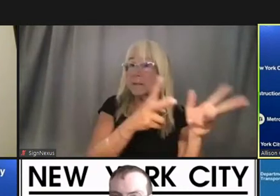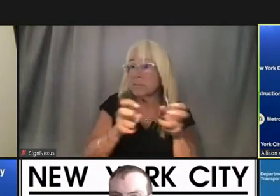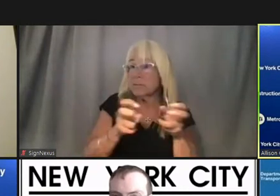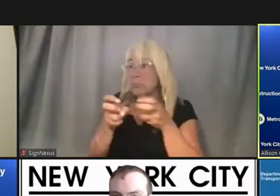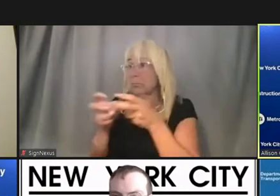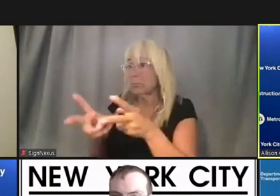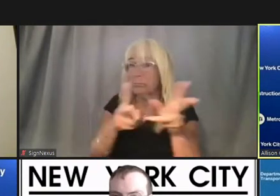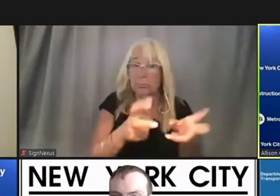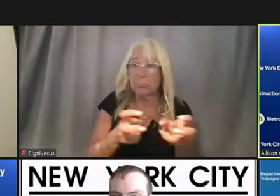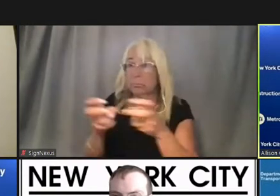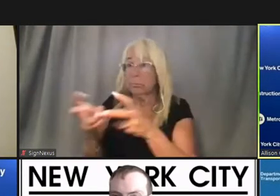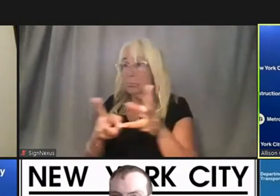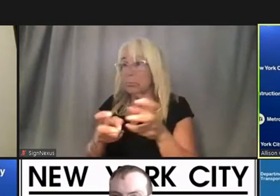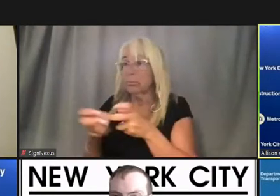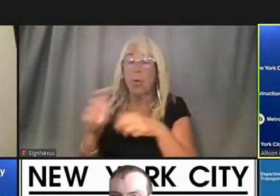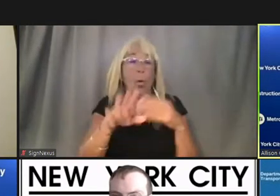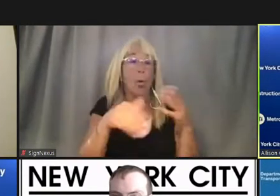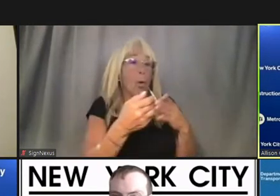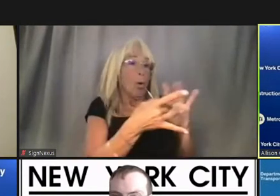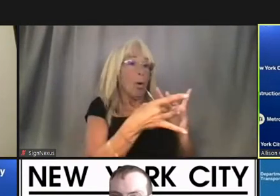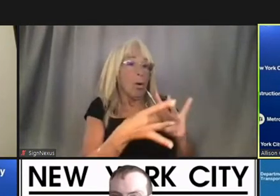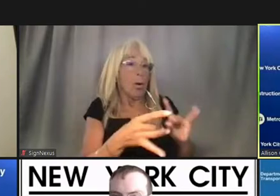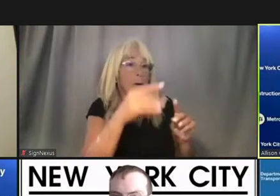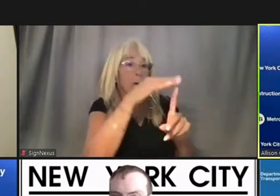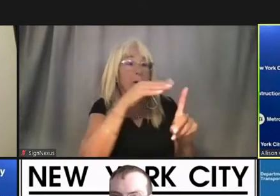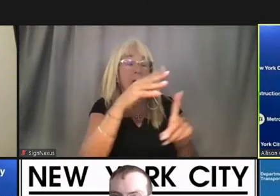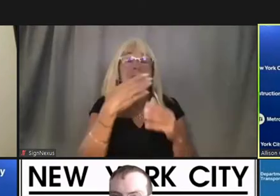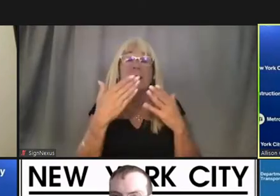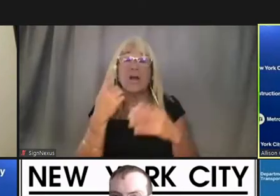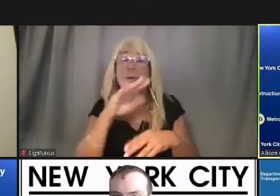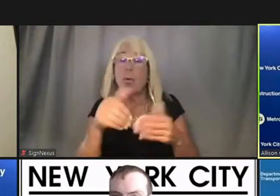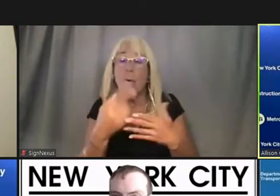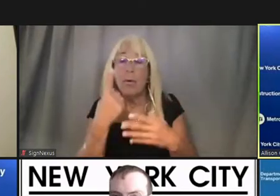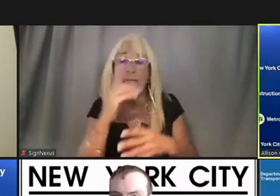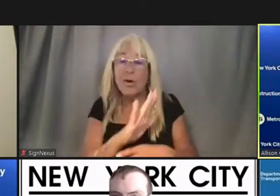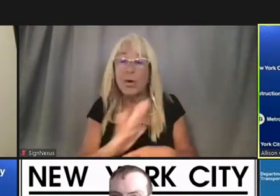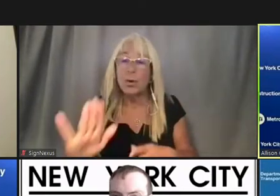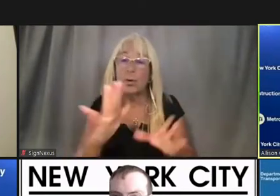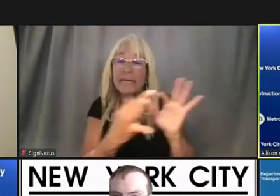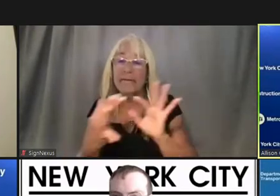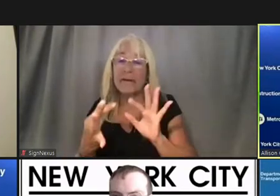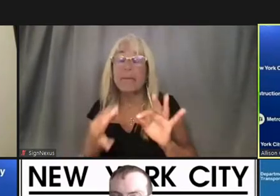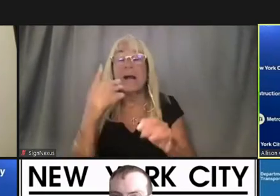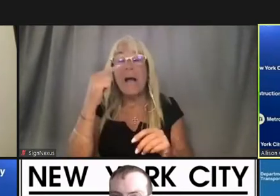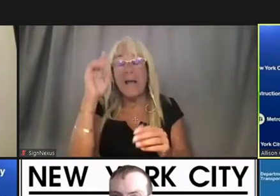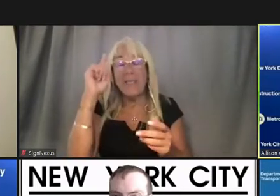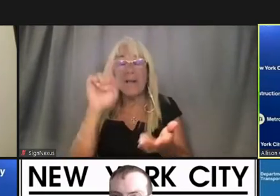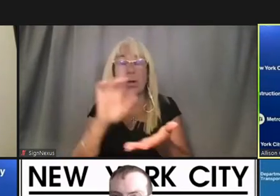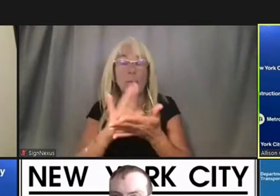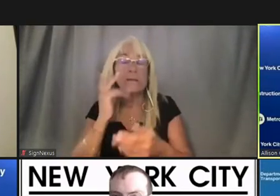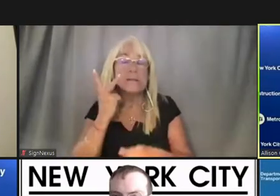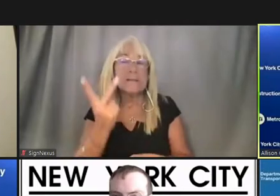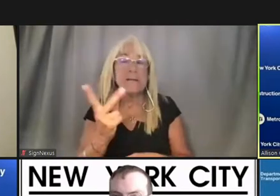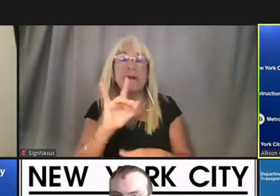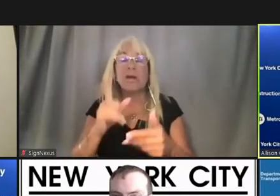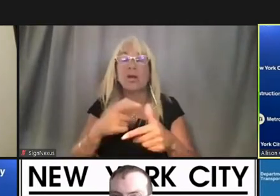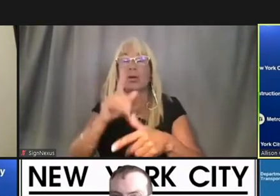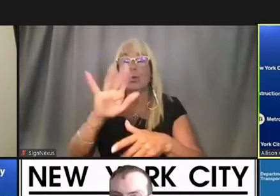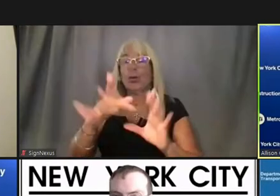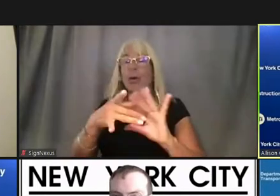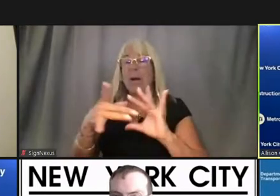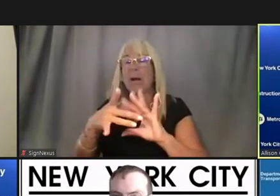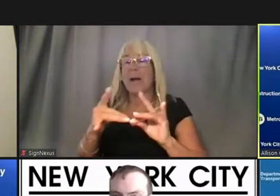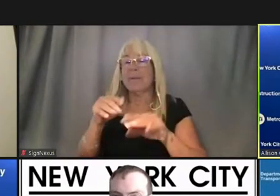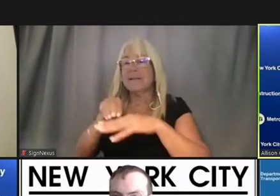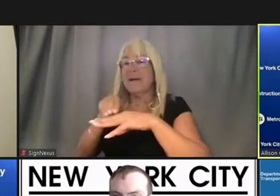or EA I want to thank you all for your earlier input I believe you will see firsthand how your comments affected what